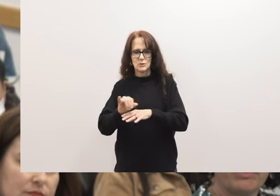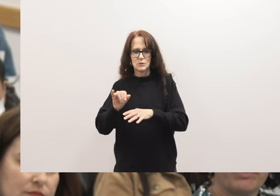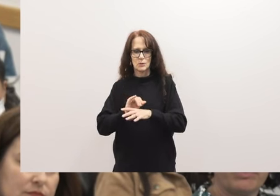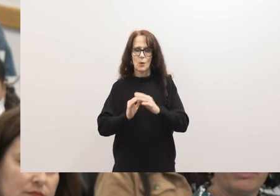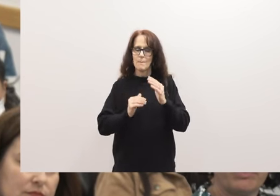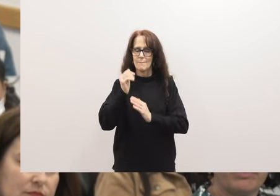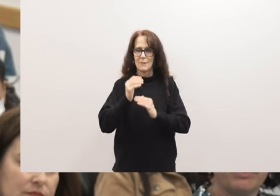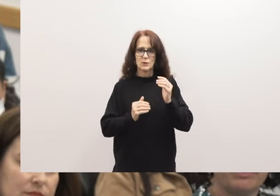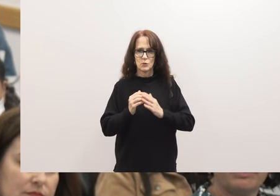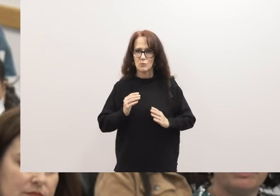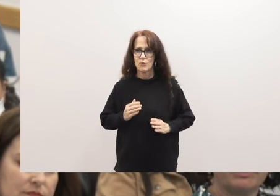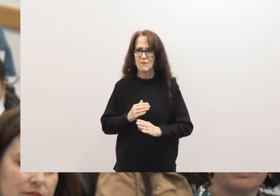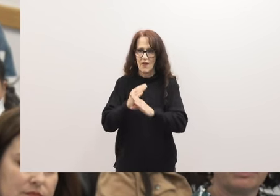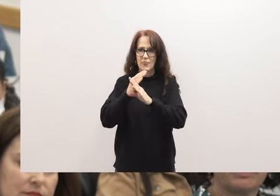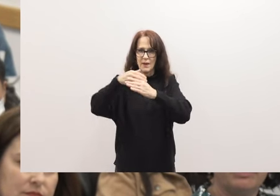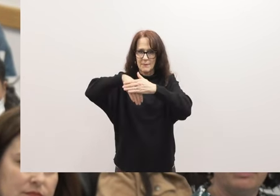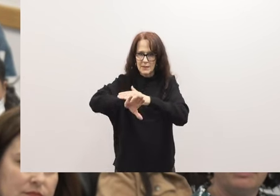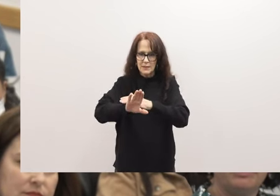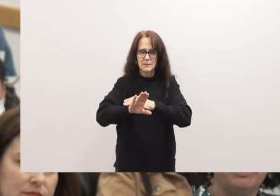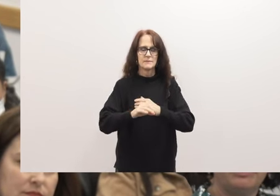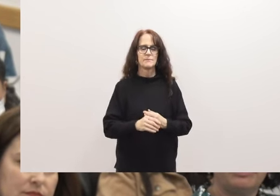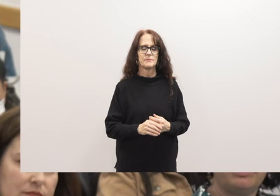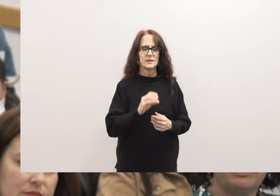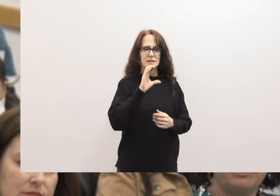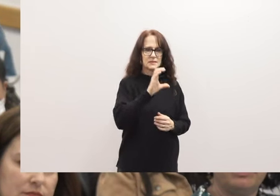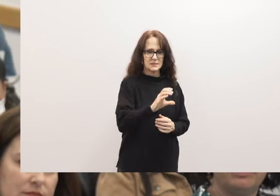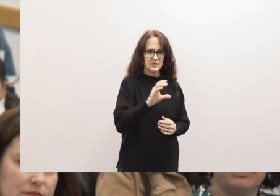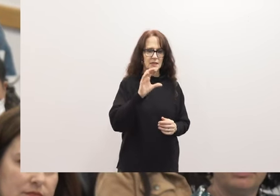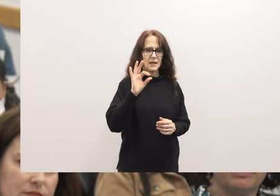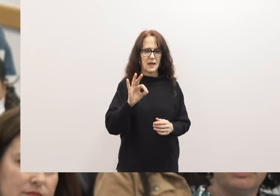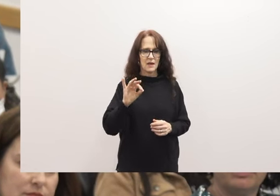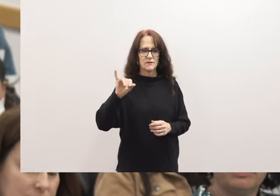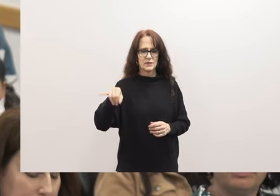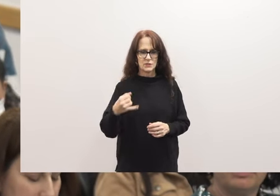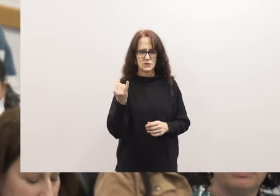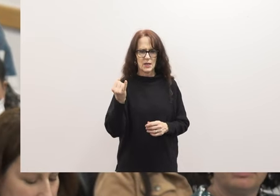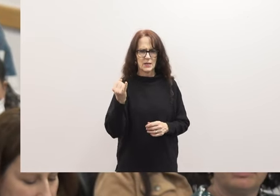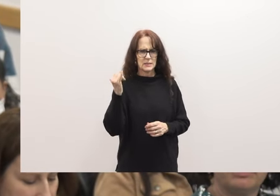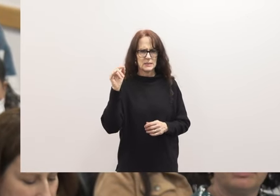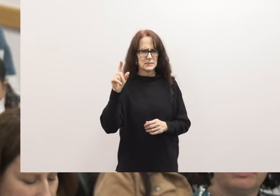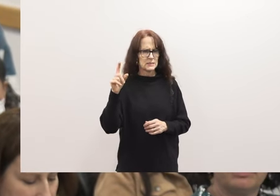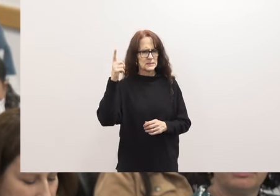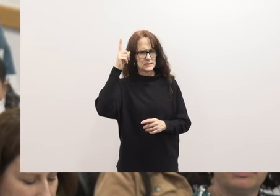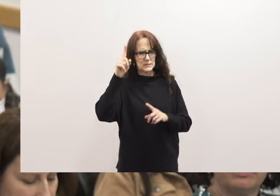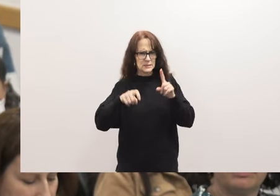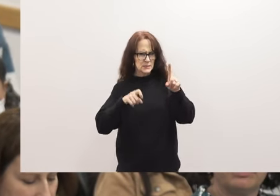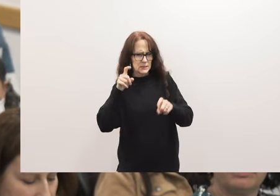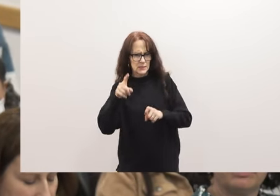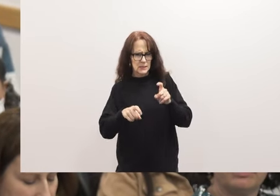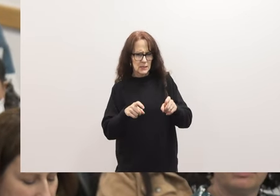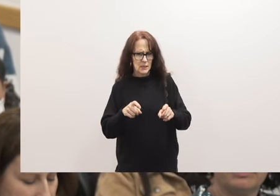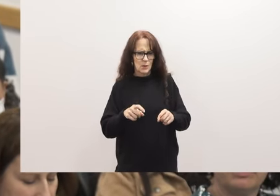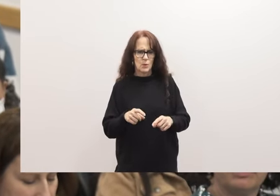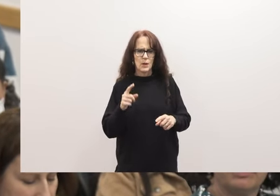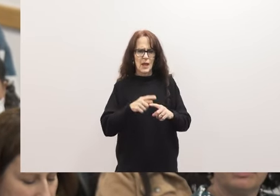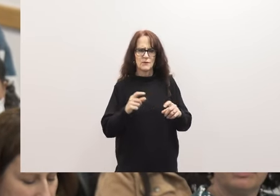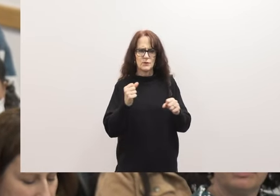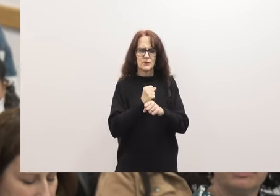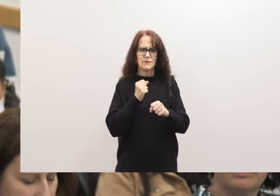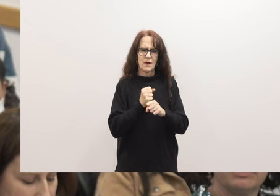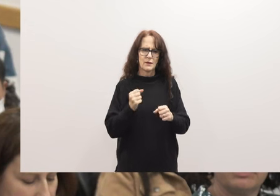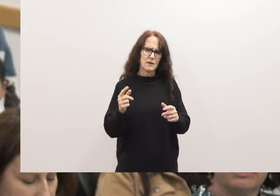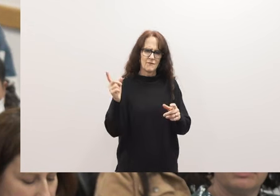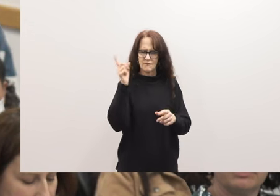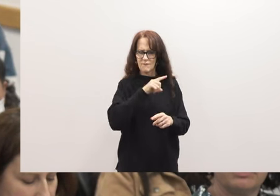out. I'm concerned that CFJ's work is under question, and we have to combat false narratives that